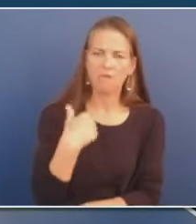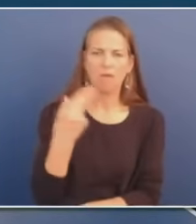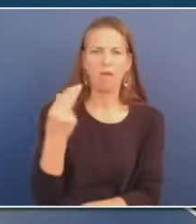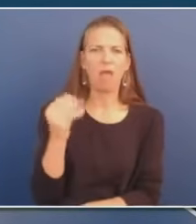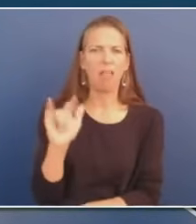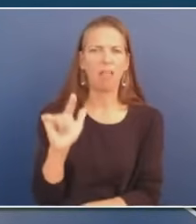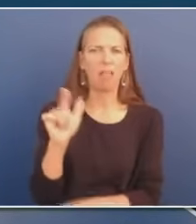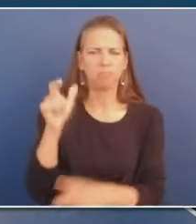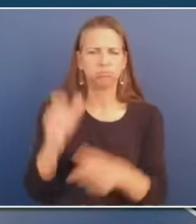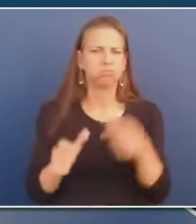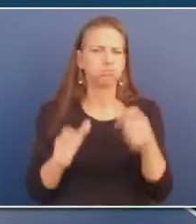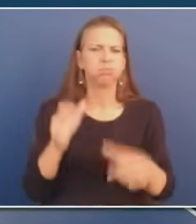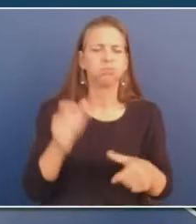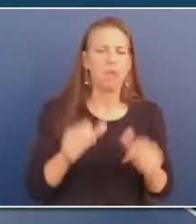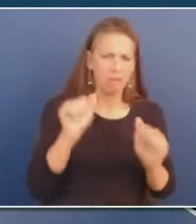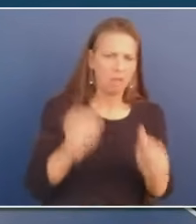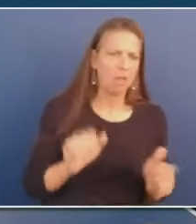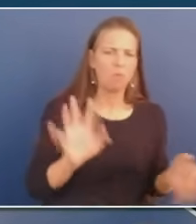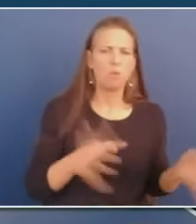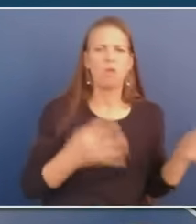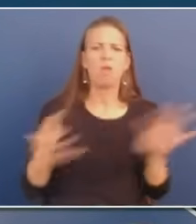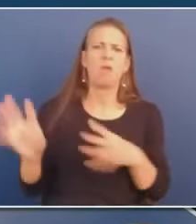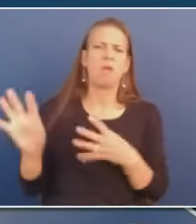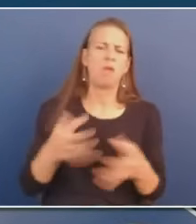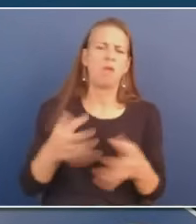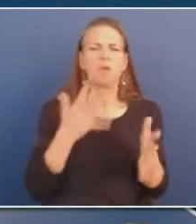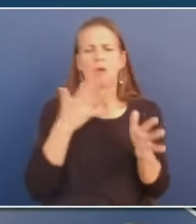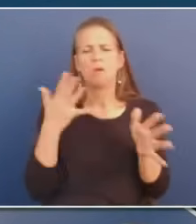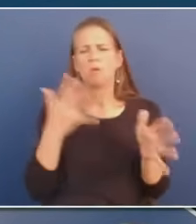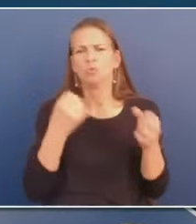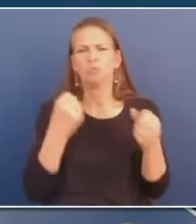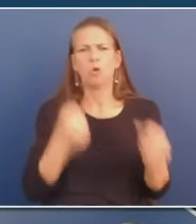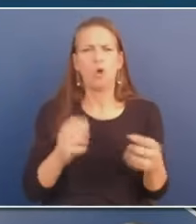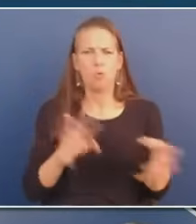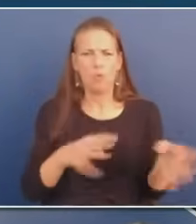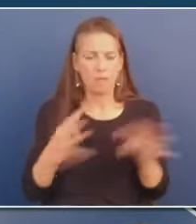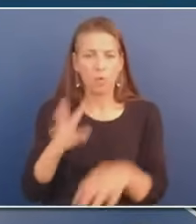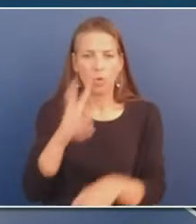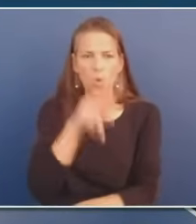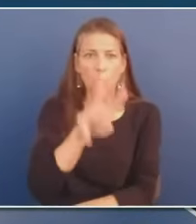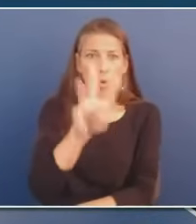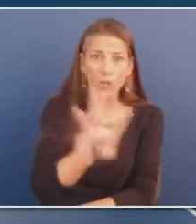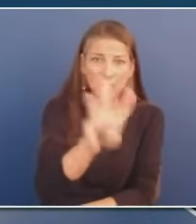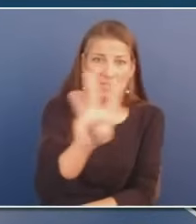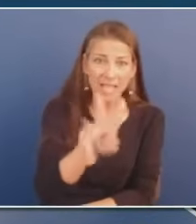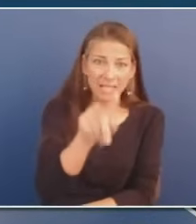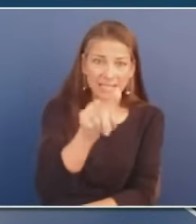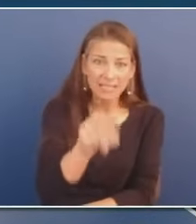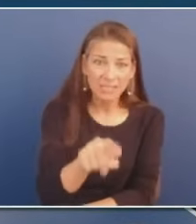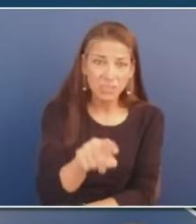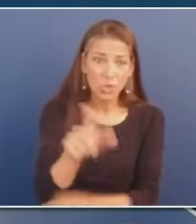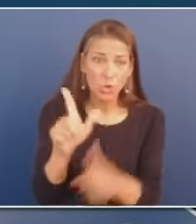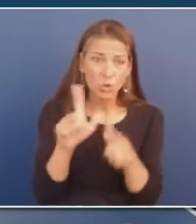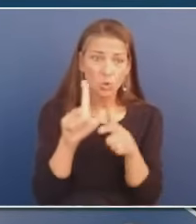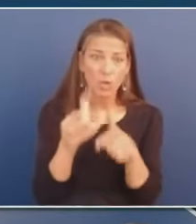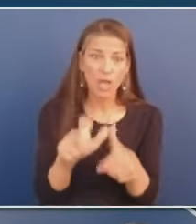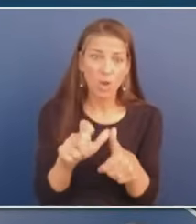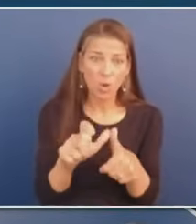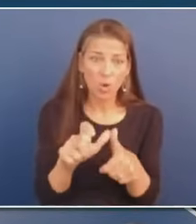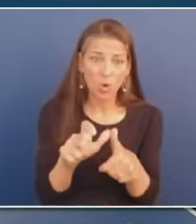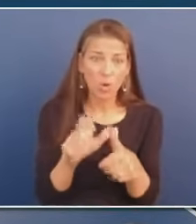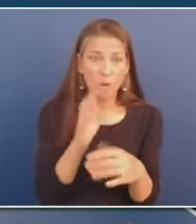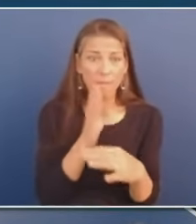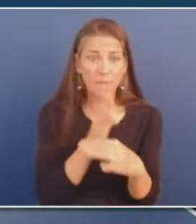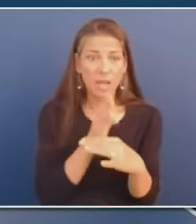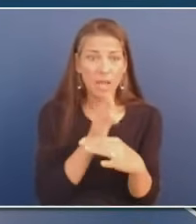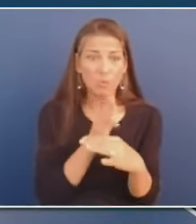winds. Again, look down here, Wednesday, the tornado confidence is between medium and